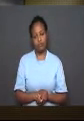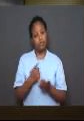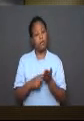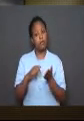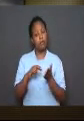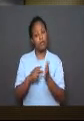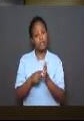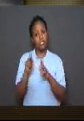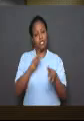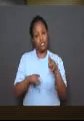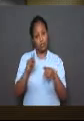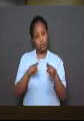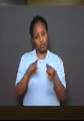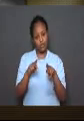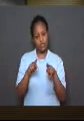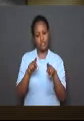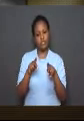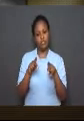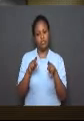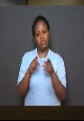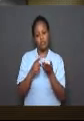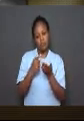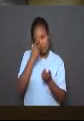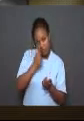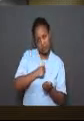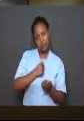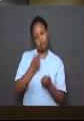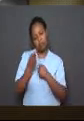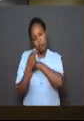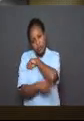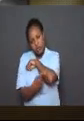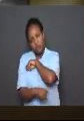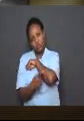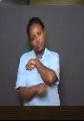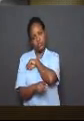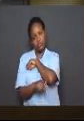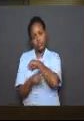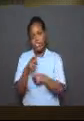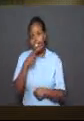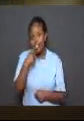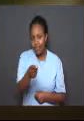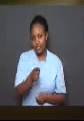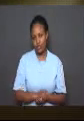means that people will cease to believe what their politicians tell them.